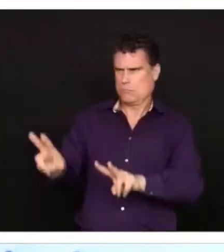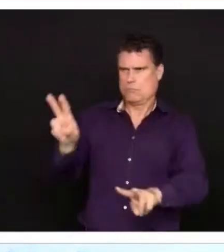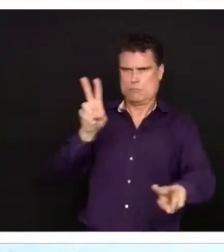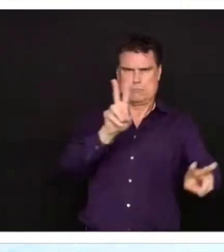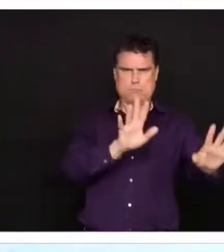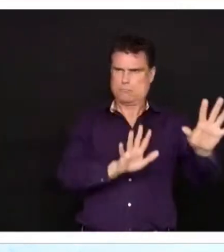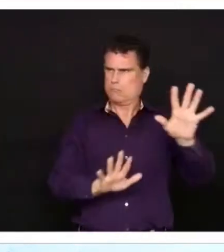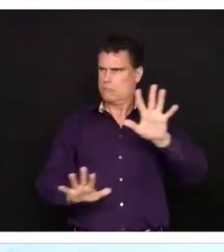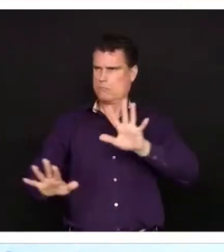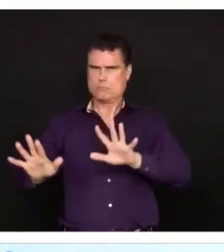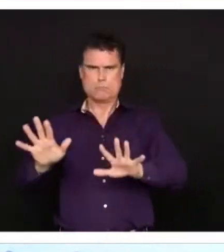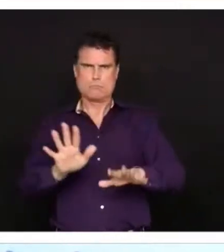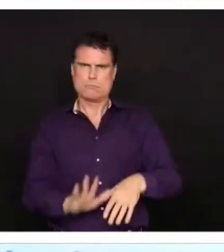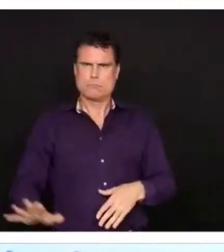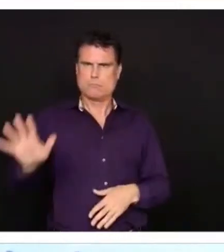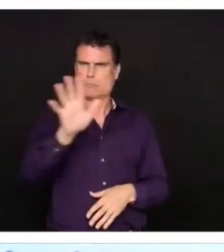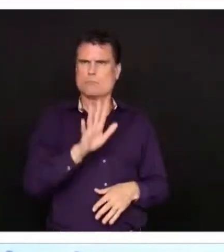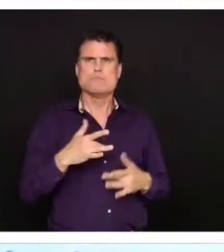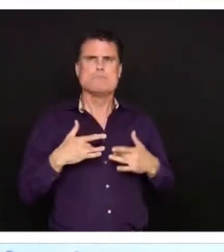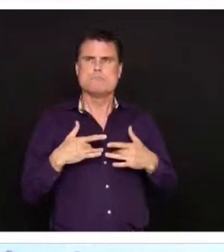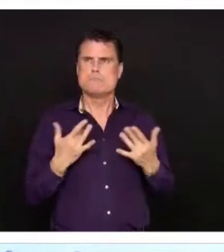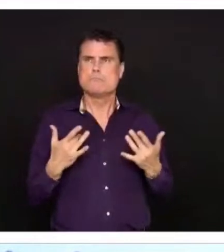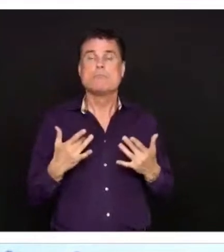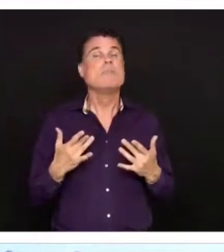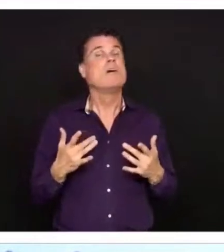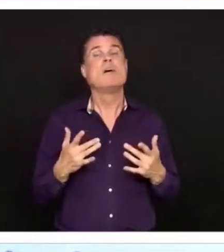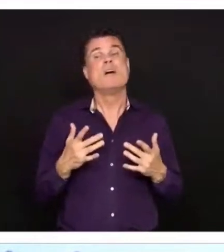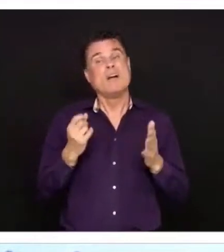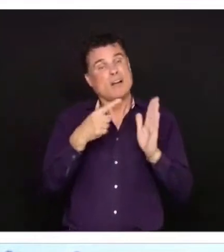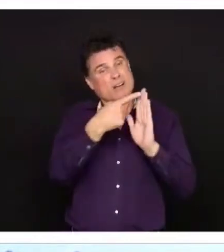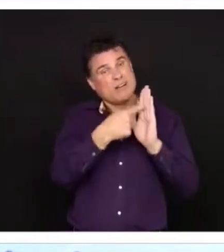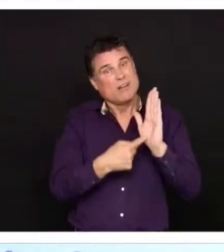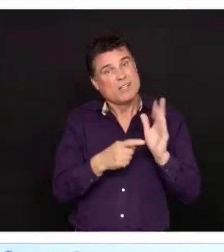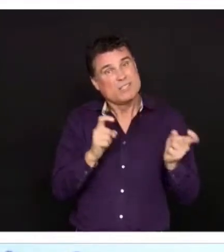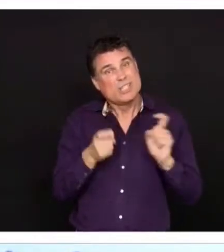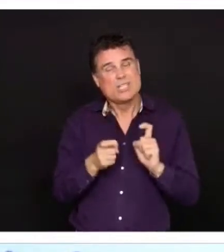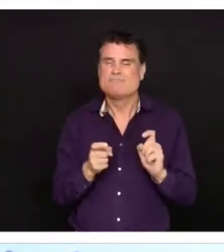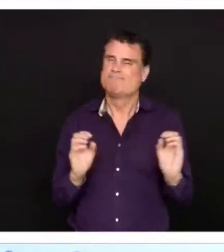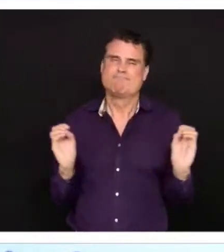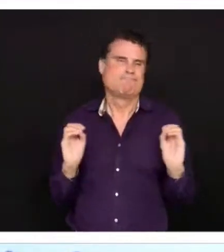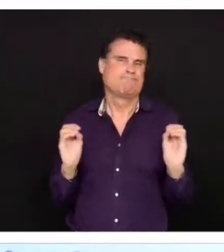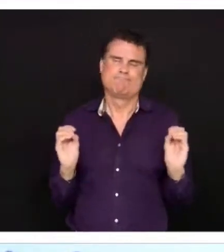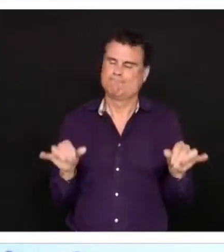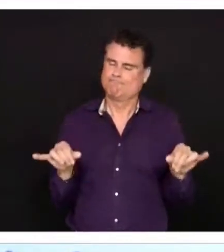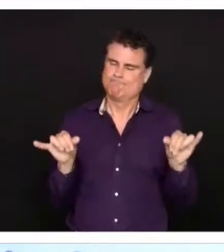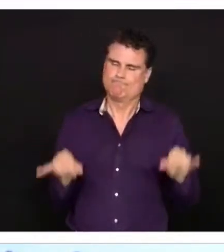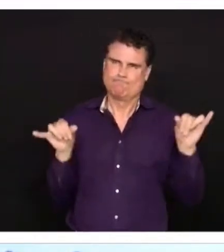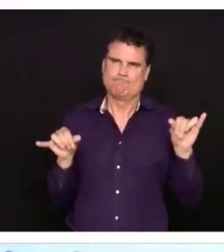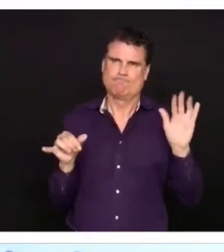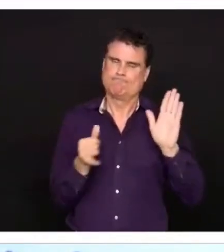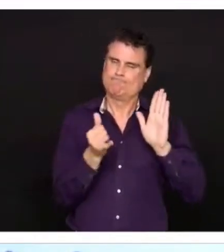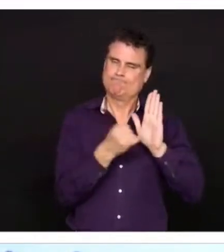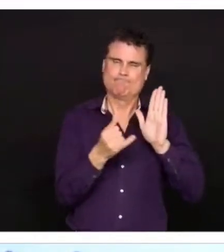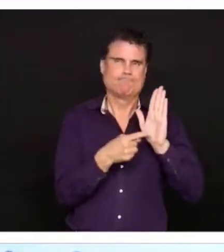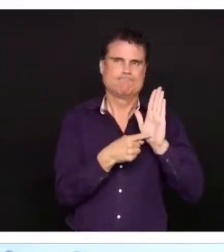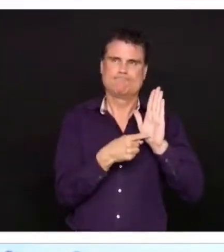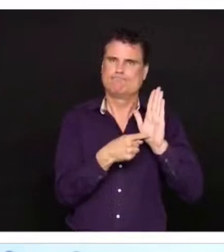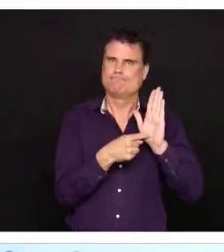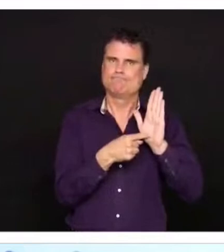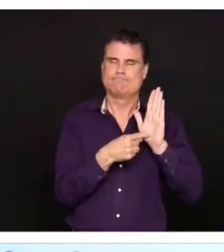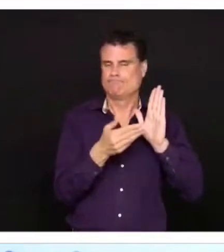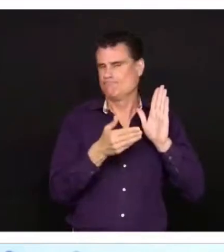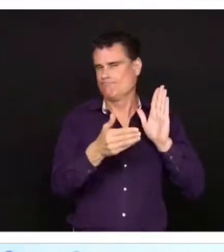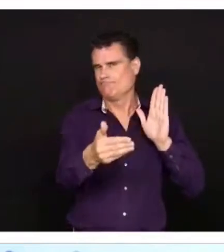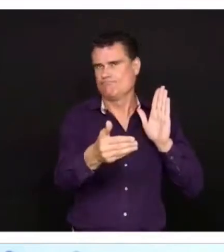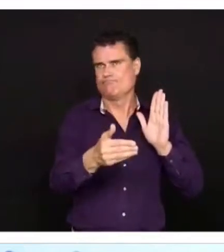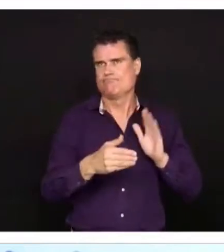think, very deeply about what sometimes are called the unintended consequences, that are really the understood negative consequences of necessary